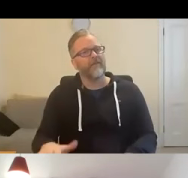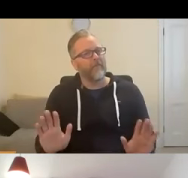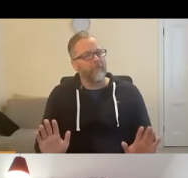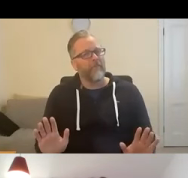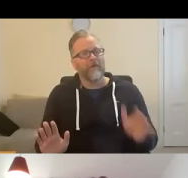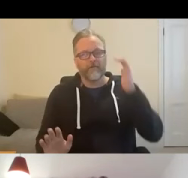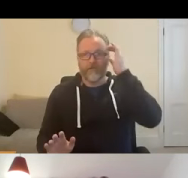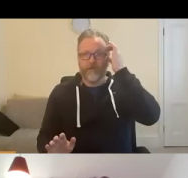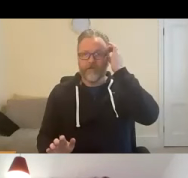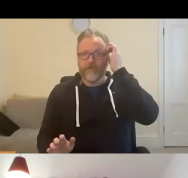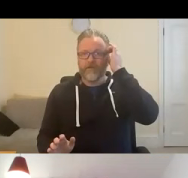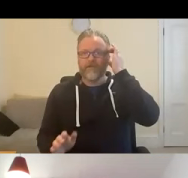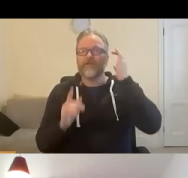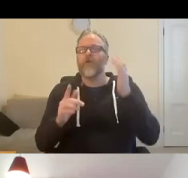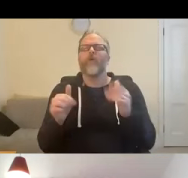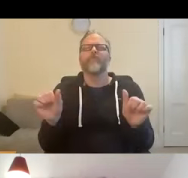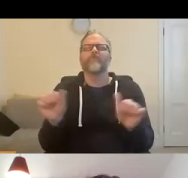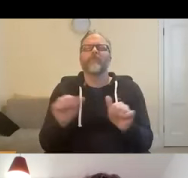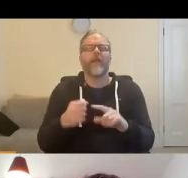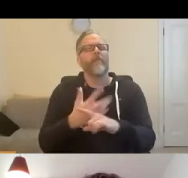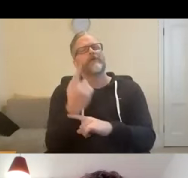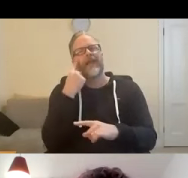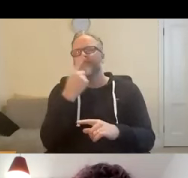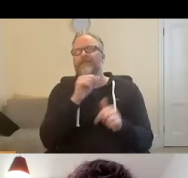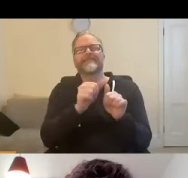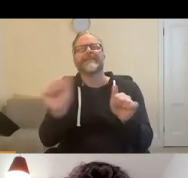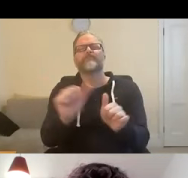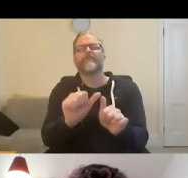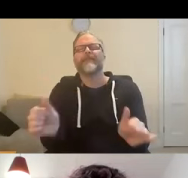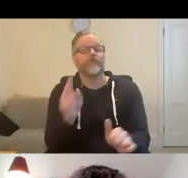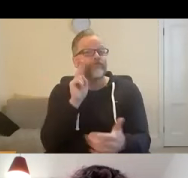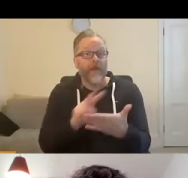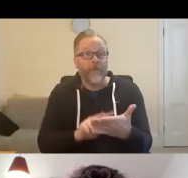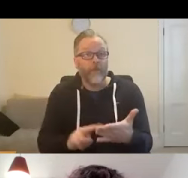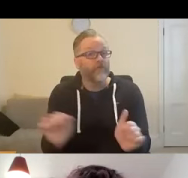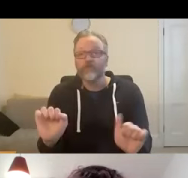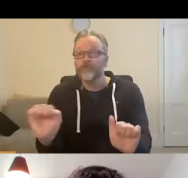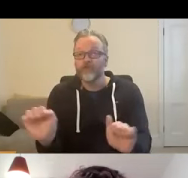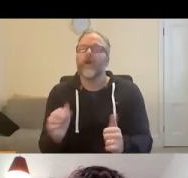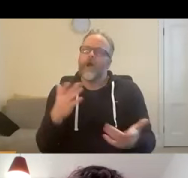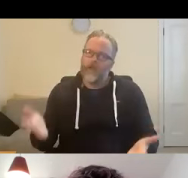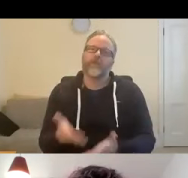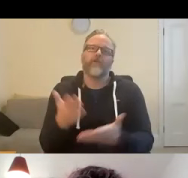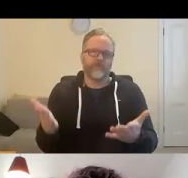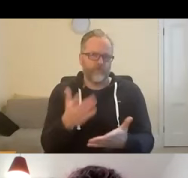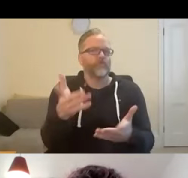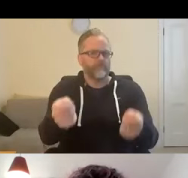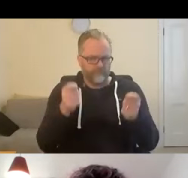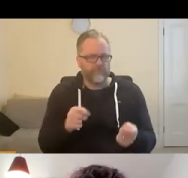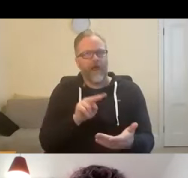So these are just some shots of the Emerging Evidence Series, which you may have read, and if not, I encourage you to go away and have a look at